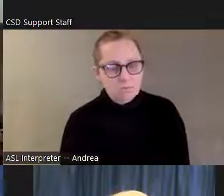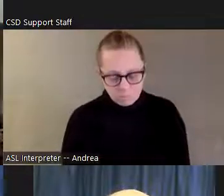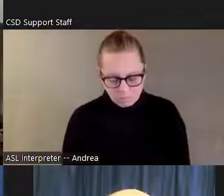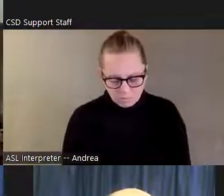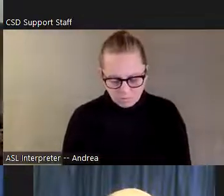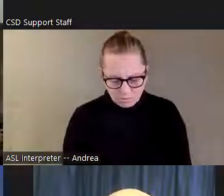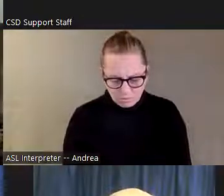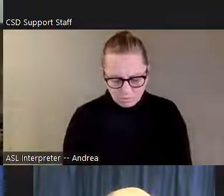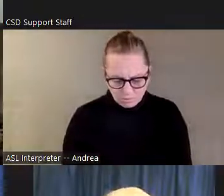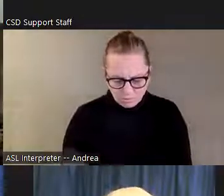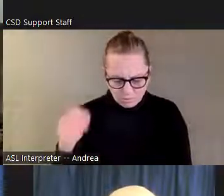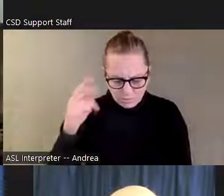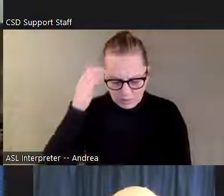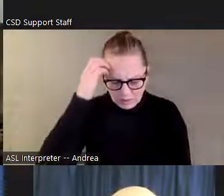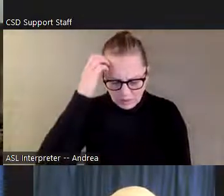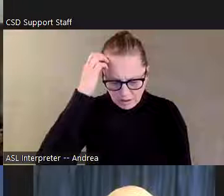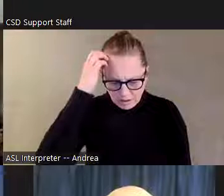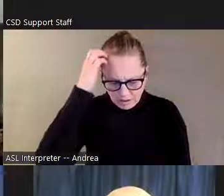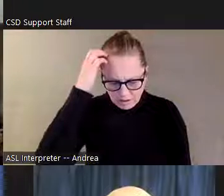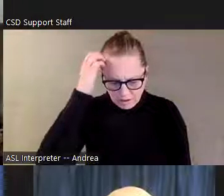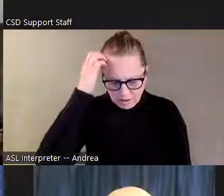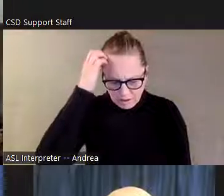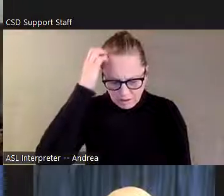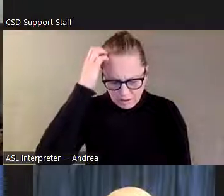Okay. Thank you.